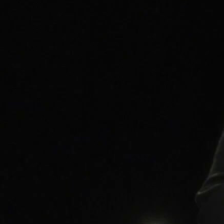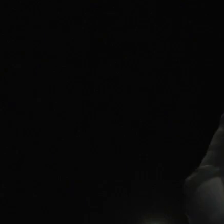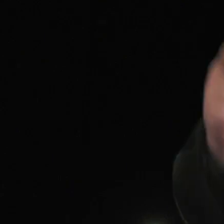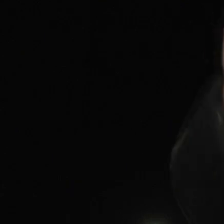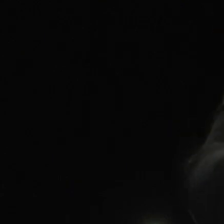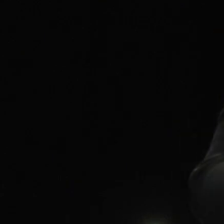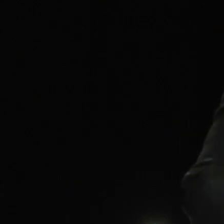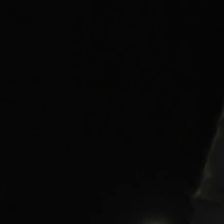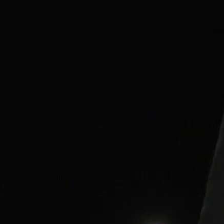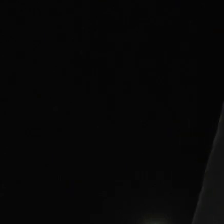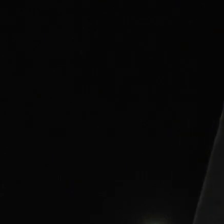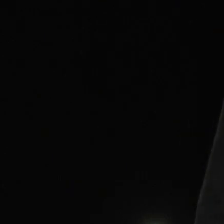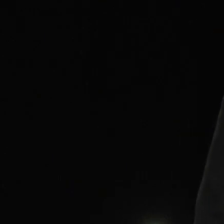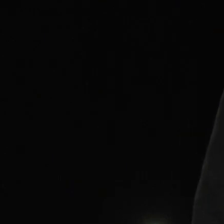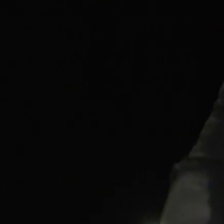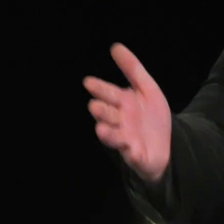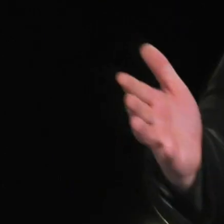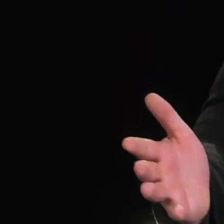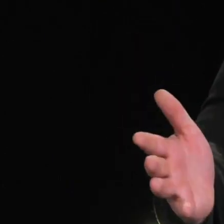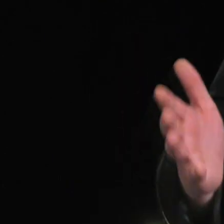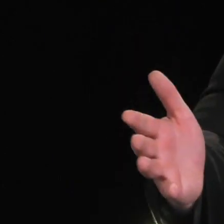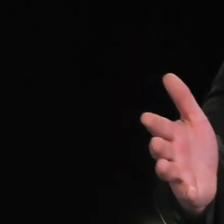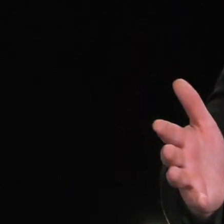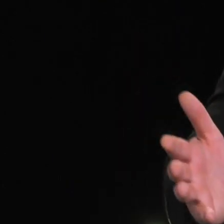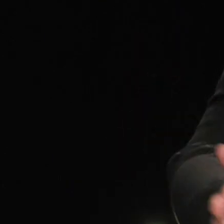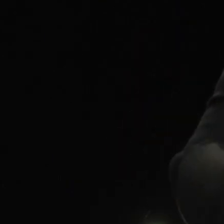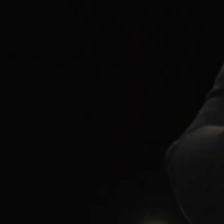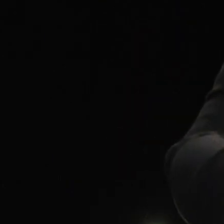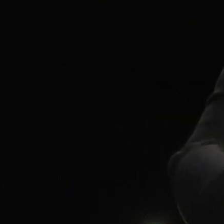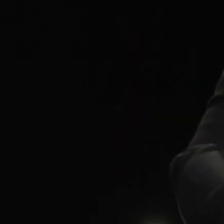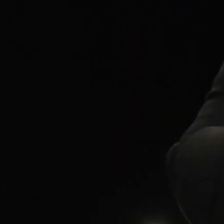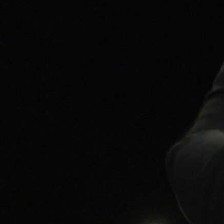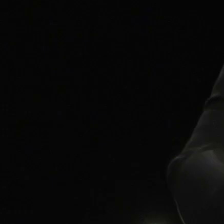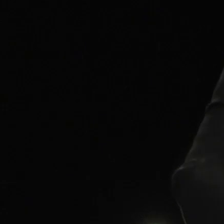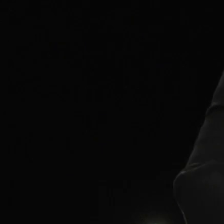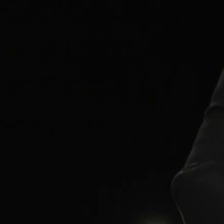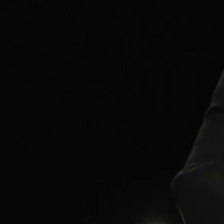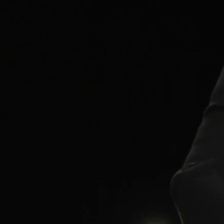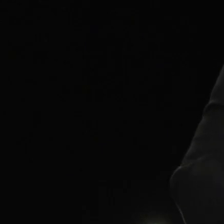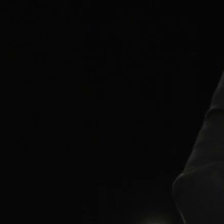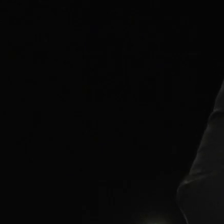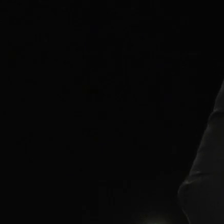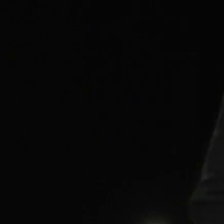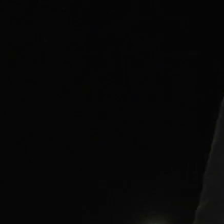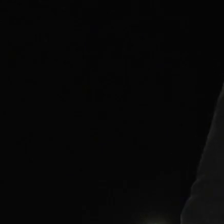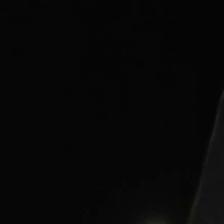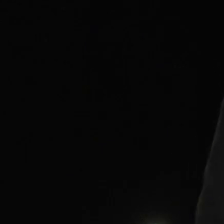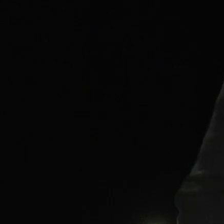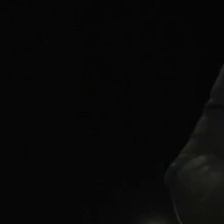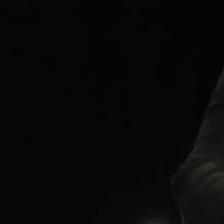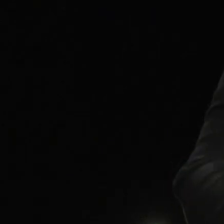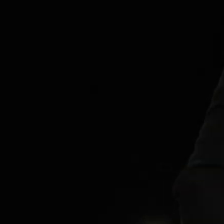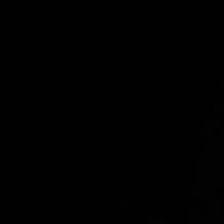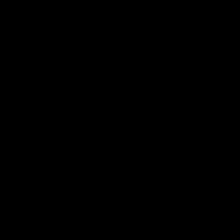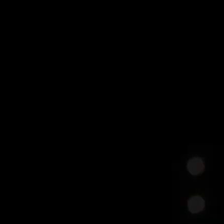in touch with you straight away. If you're on our YouTube or Facebook, all you need to do is drop a little comment and someone will get in contact with